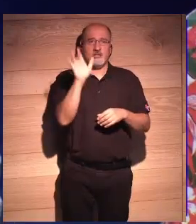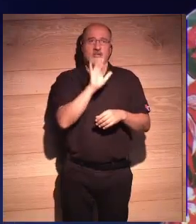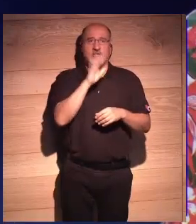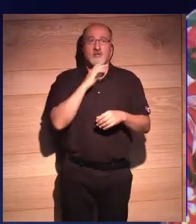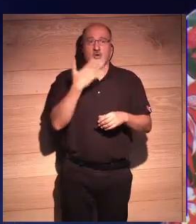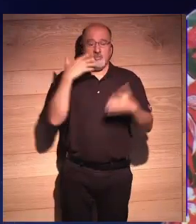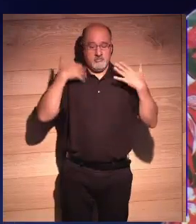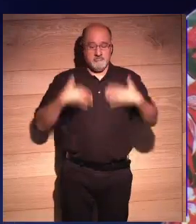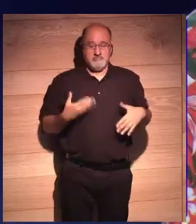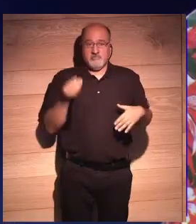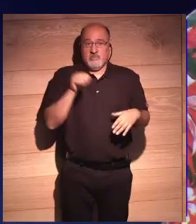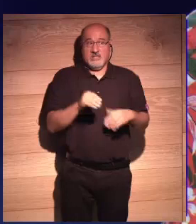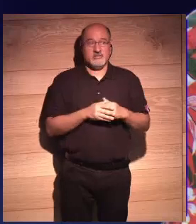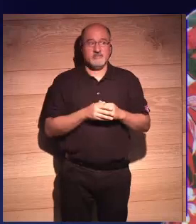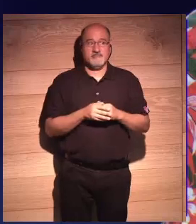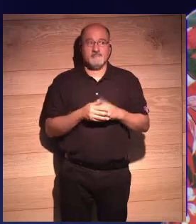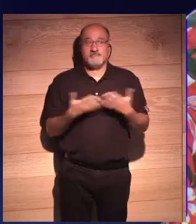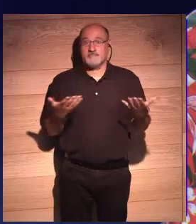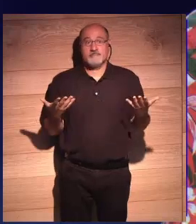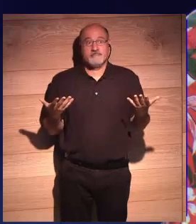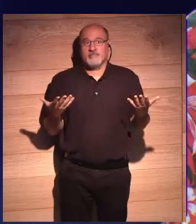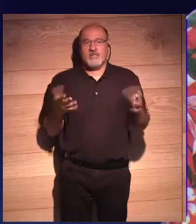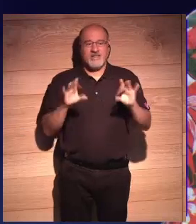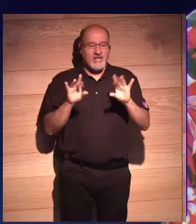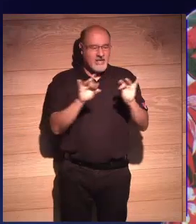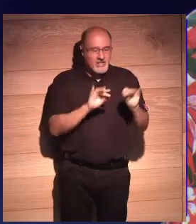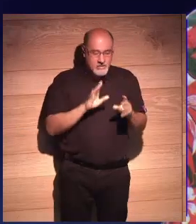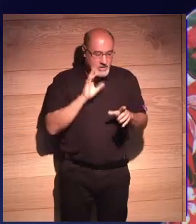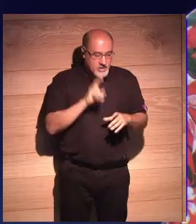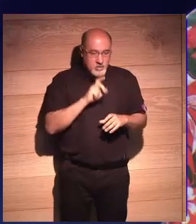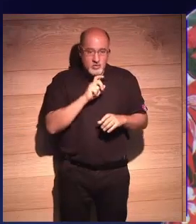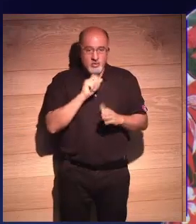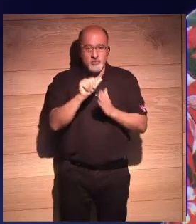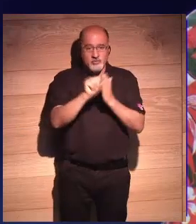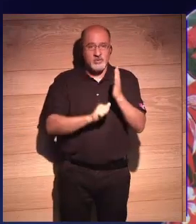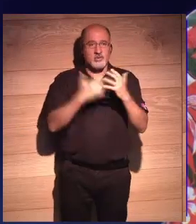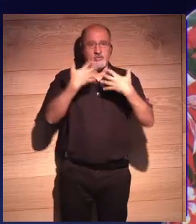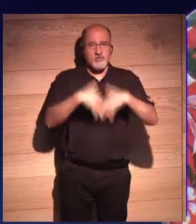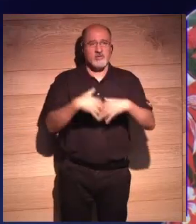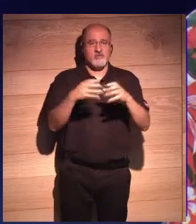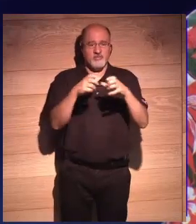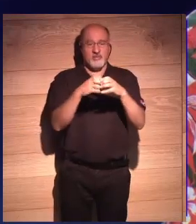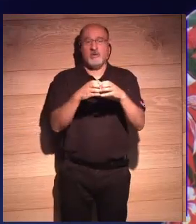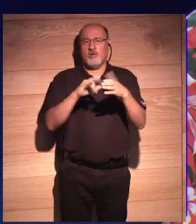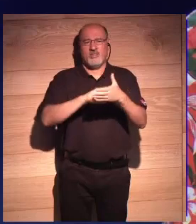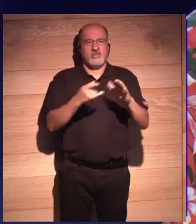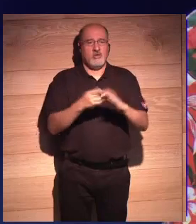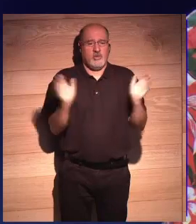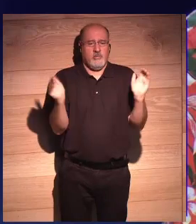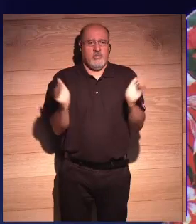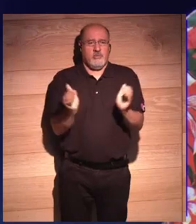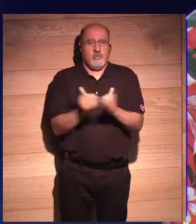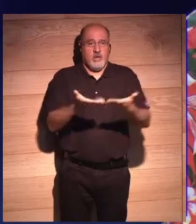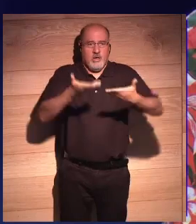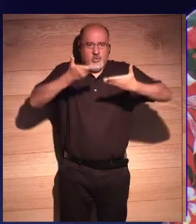with another screen, with a wearable, for example. I don't know how tangible this hardware will be, but in the end